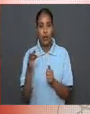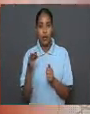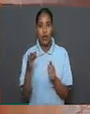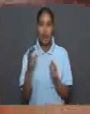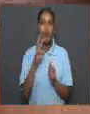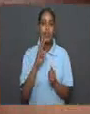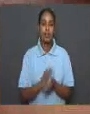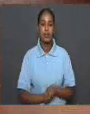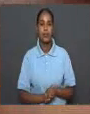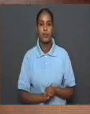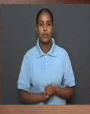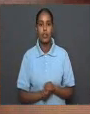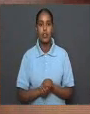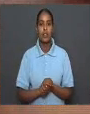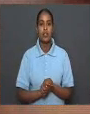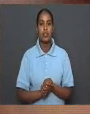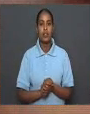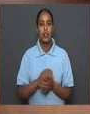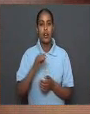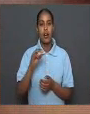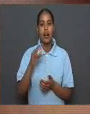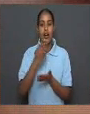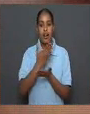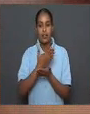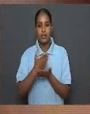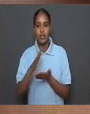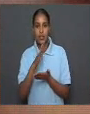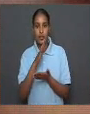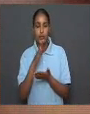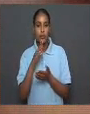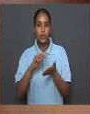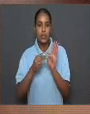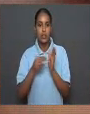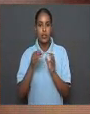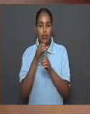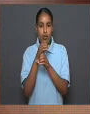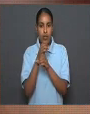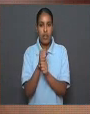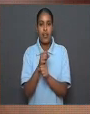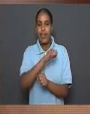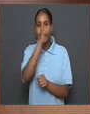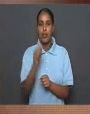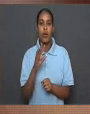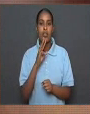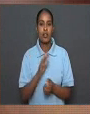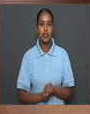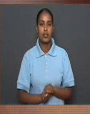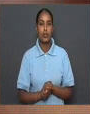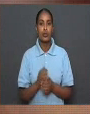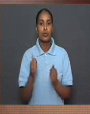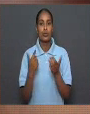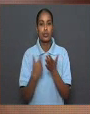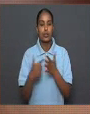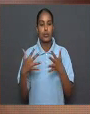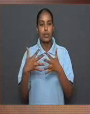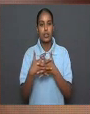water. Anhydrous means that it does not contain any water. When this